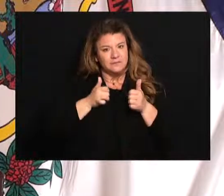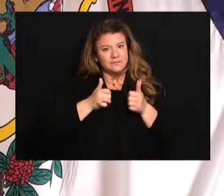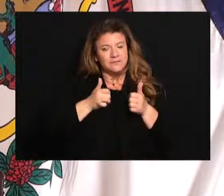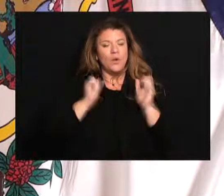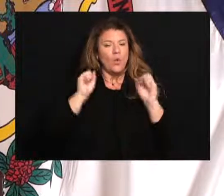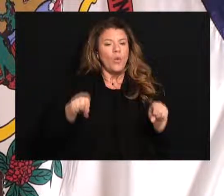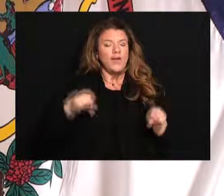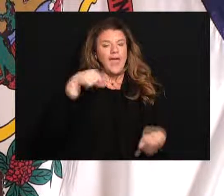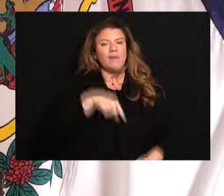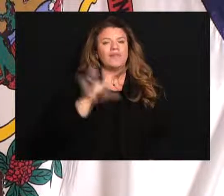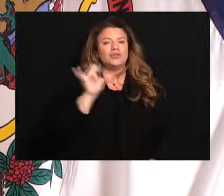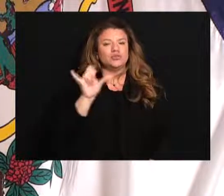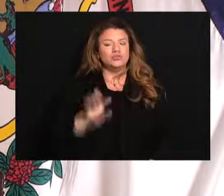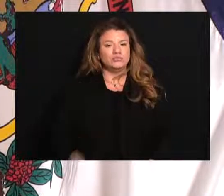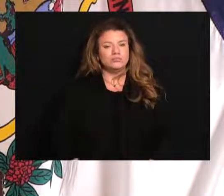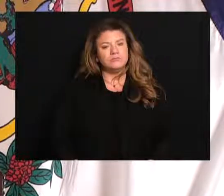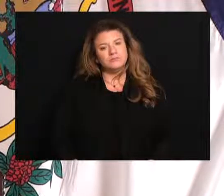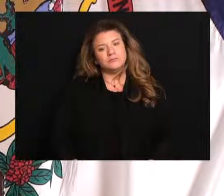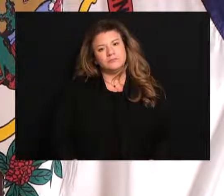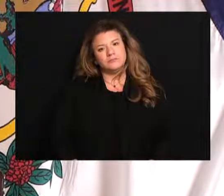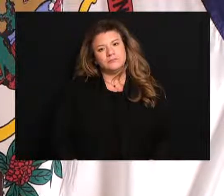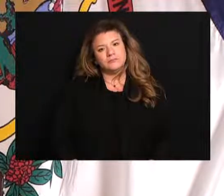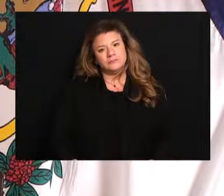with this as well.